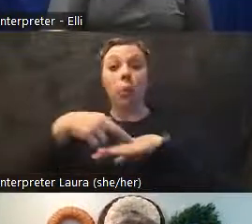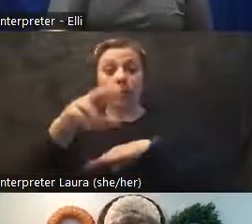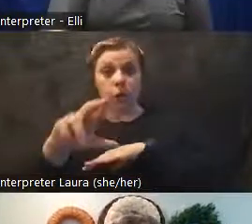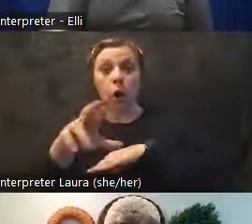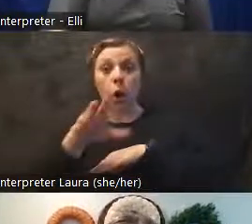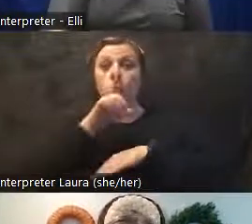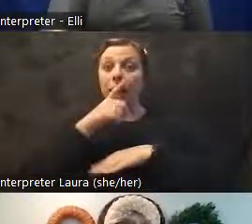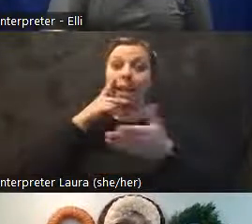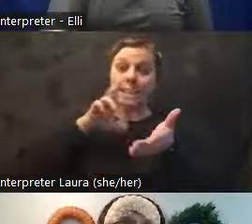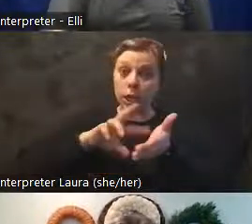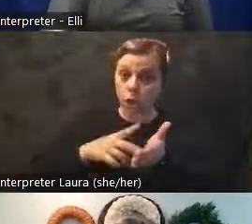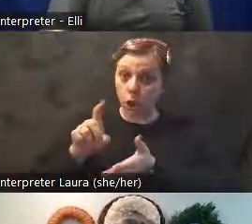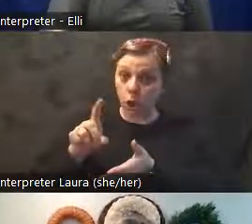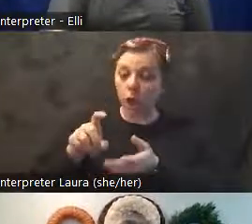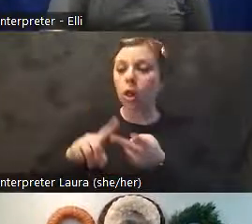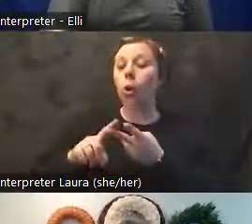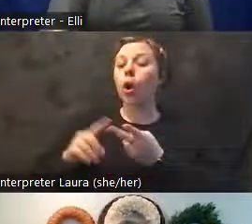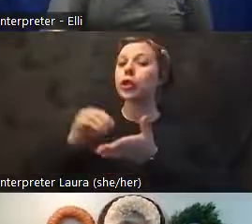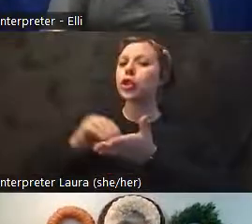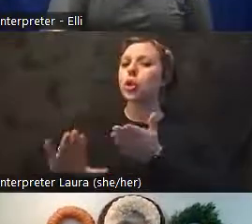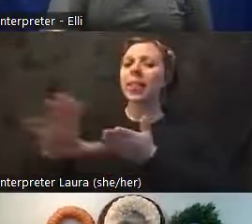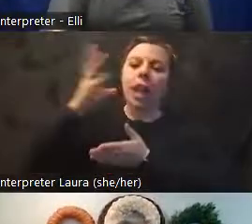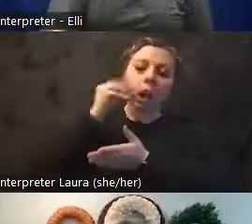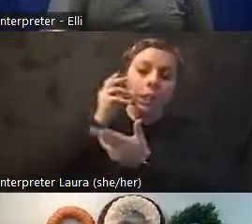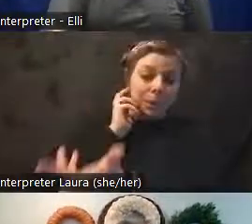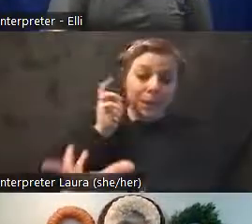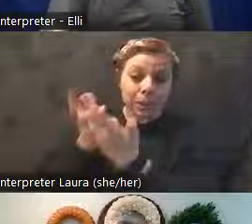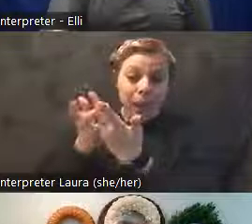students where they are and what they need? And then